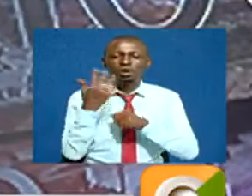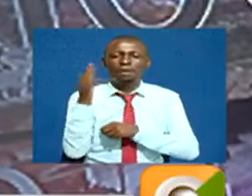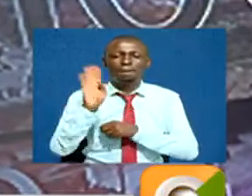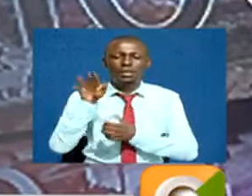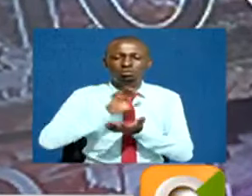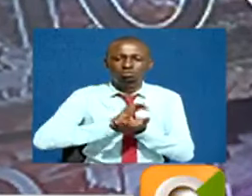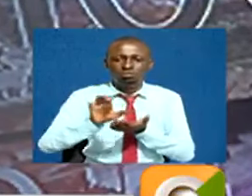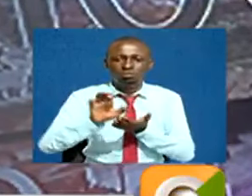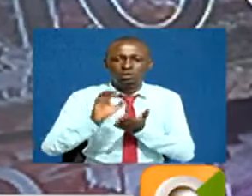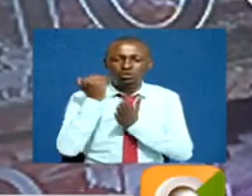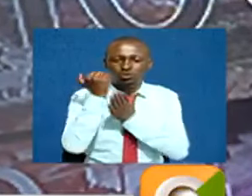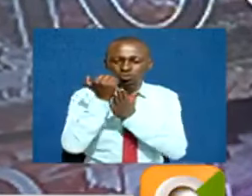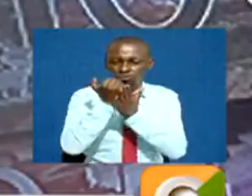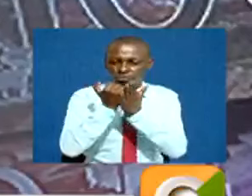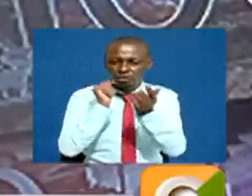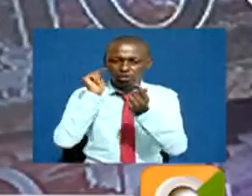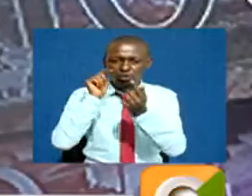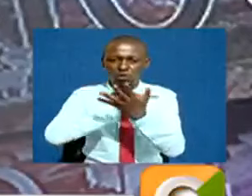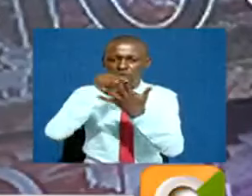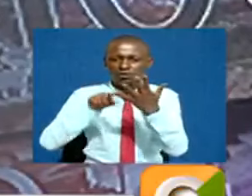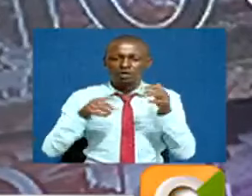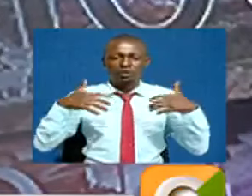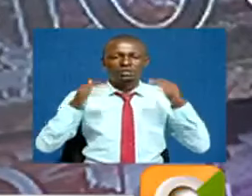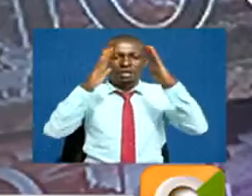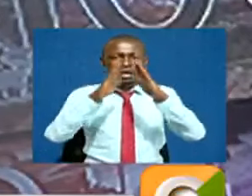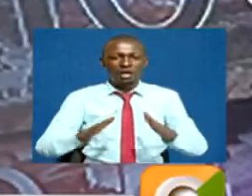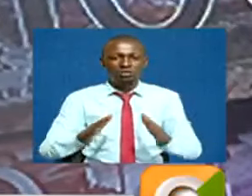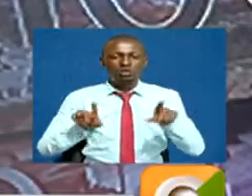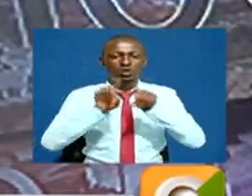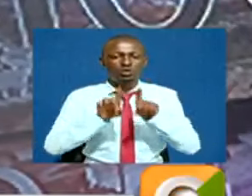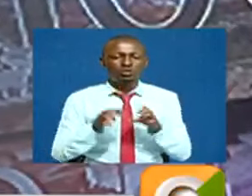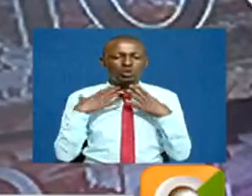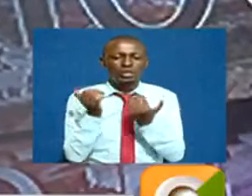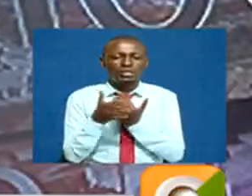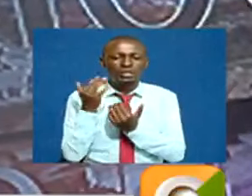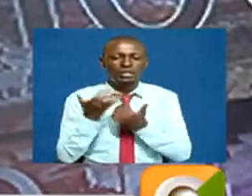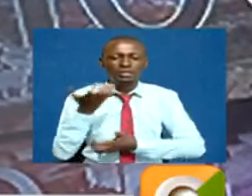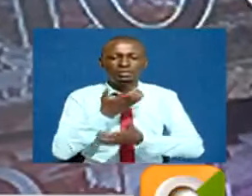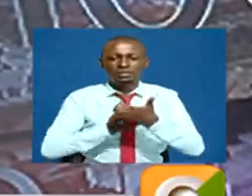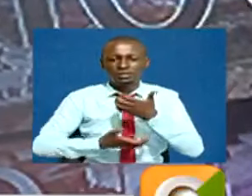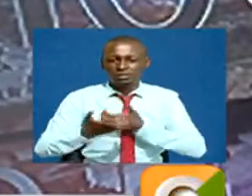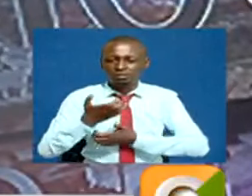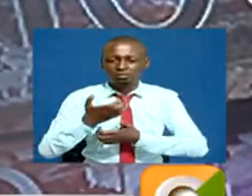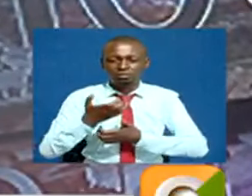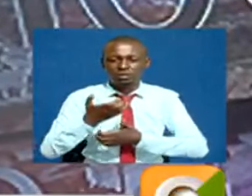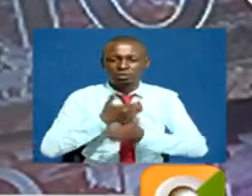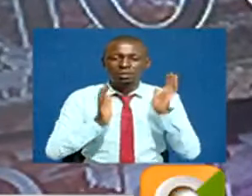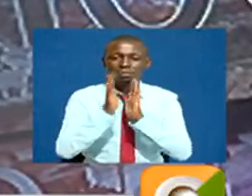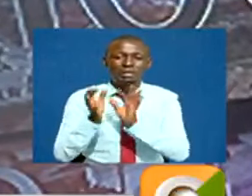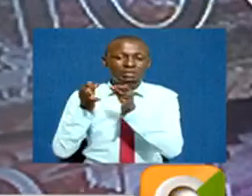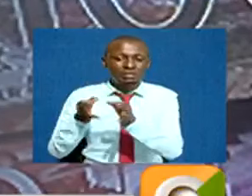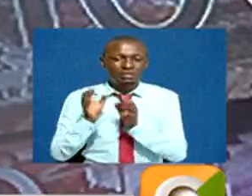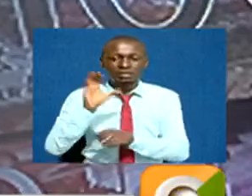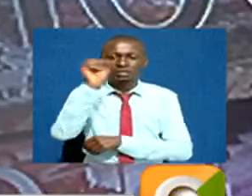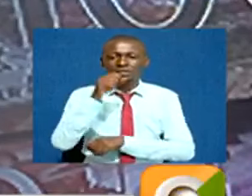five priority programs that include agriculture, housing and healthcare. Treasury and Economic Planning Cabinet Secretary stating that the